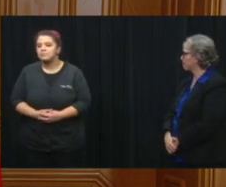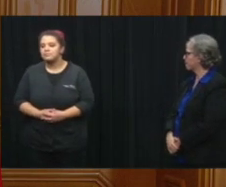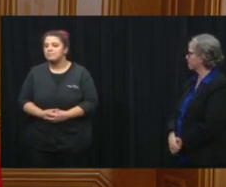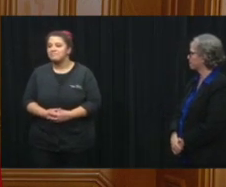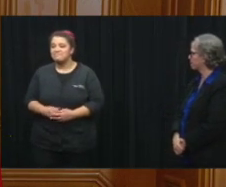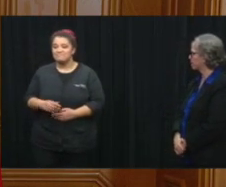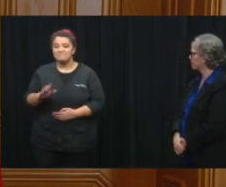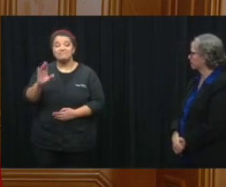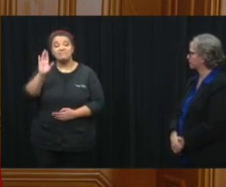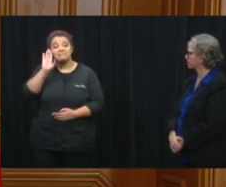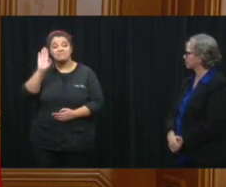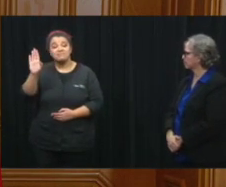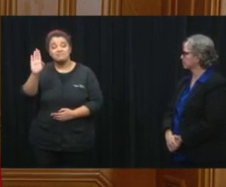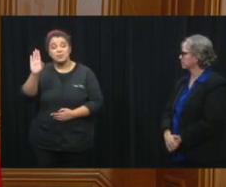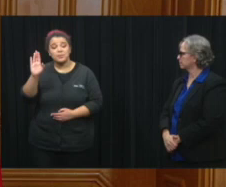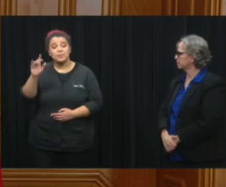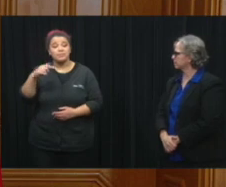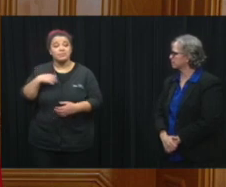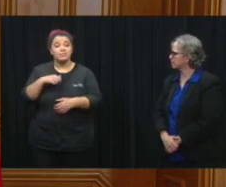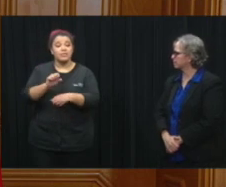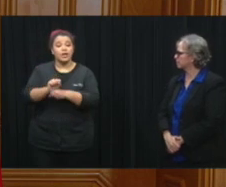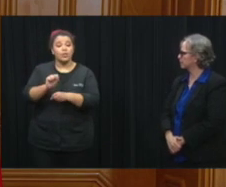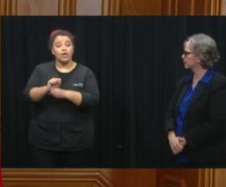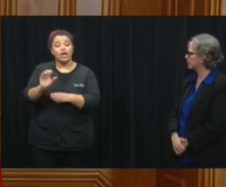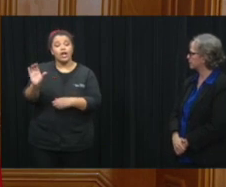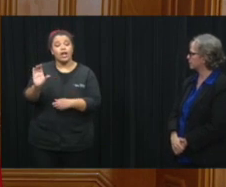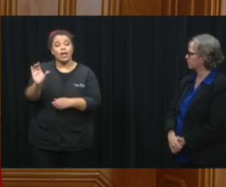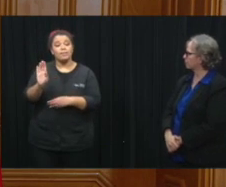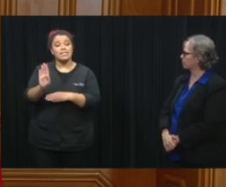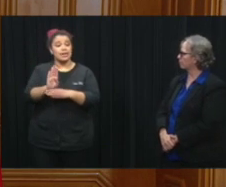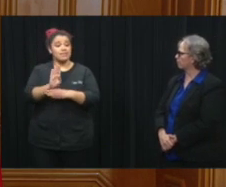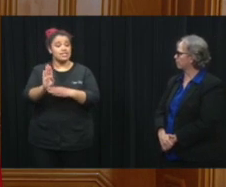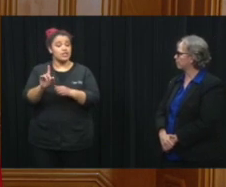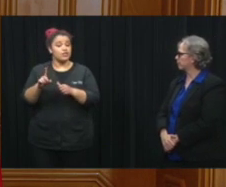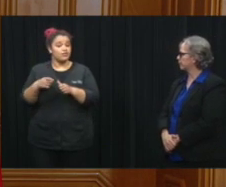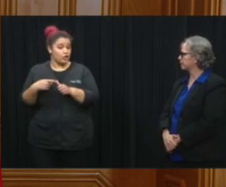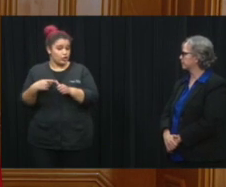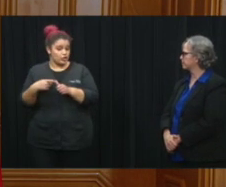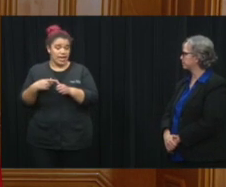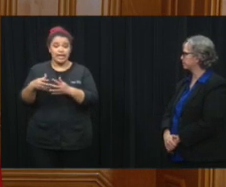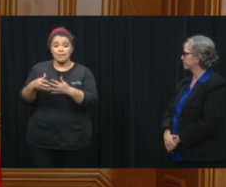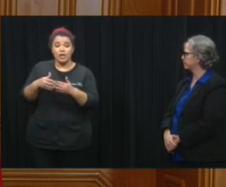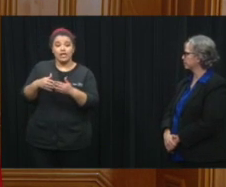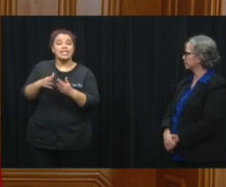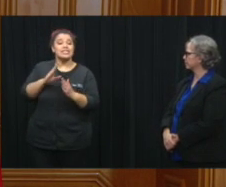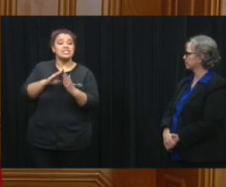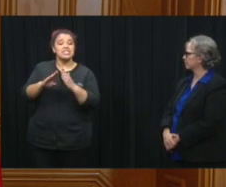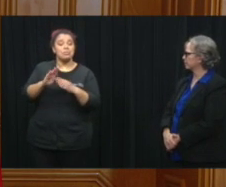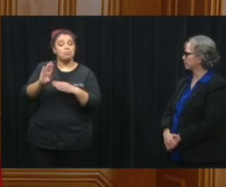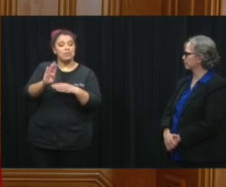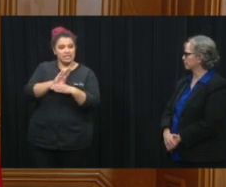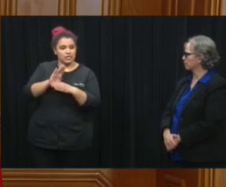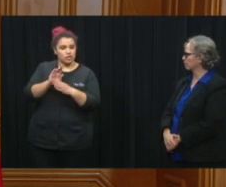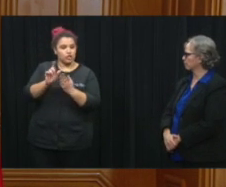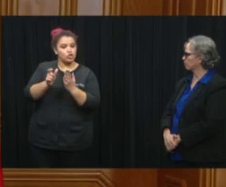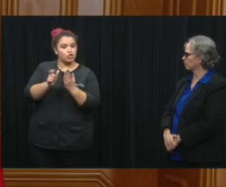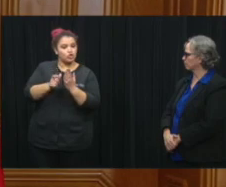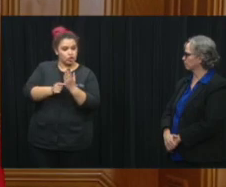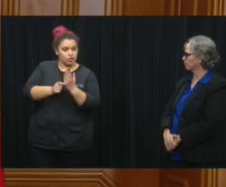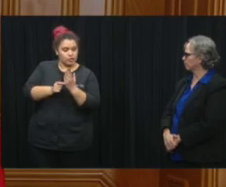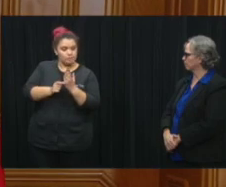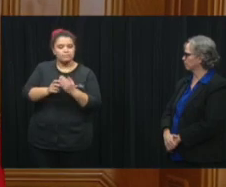Howdy. Carrie Ghosh from Columbus Business First and American City Business Journals. Dr. Acton, you've